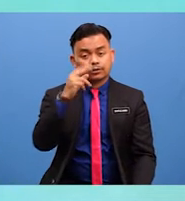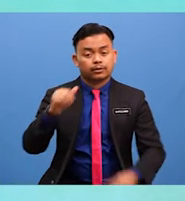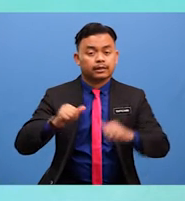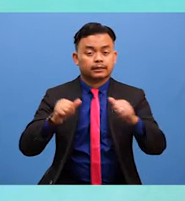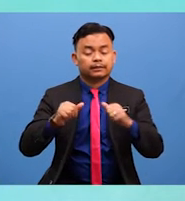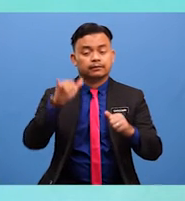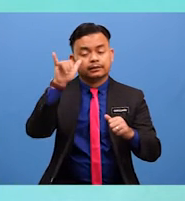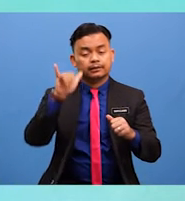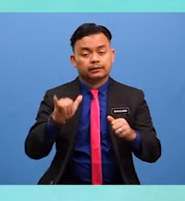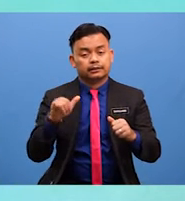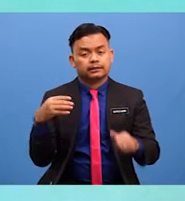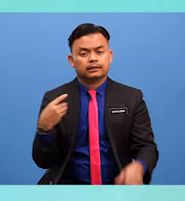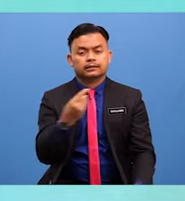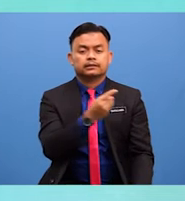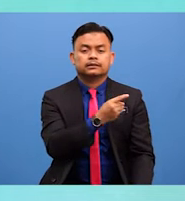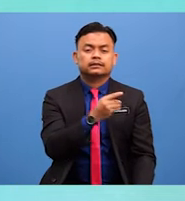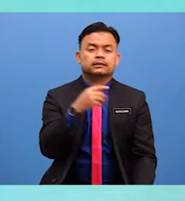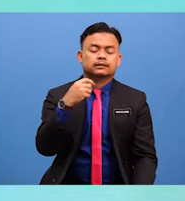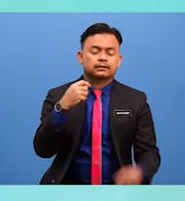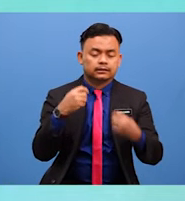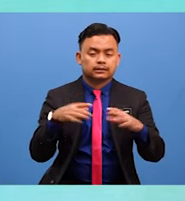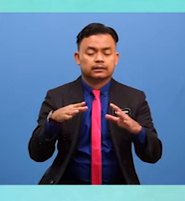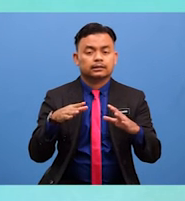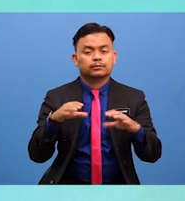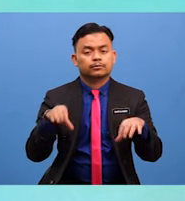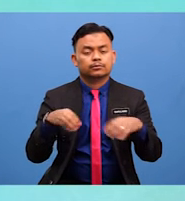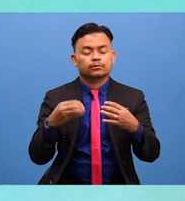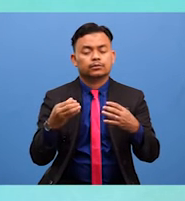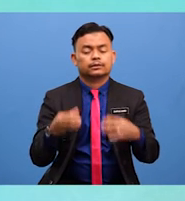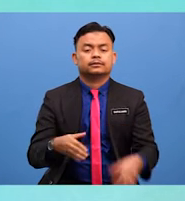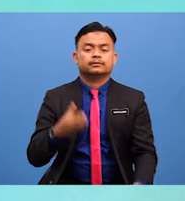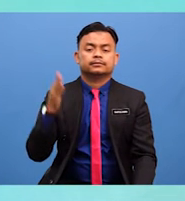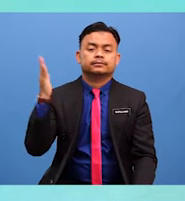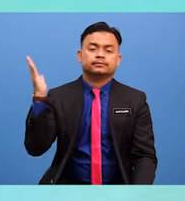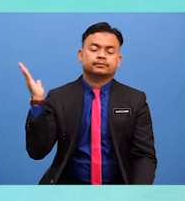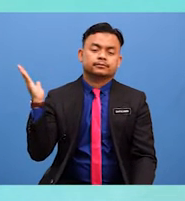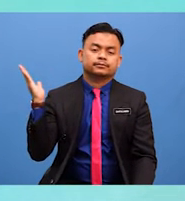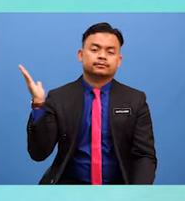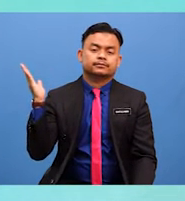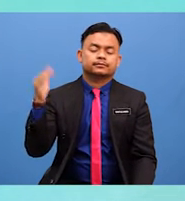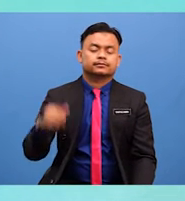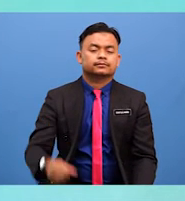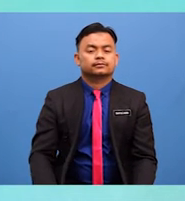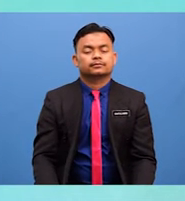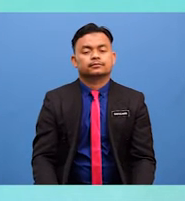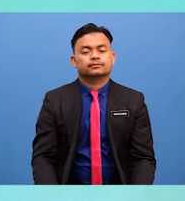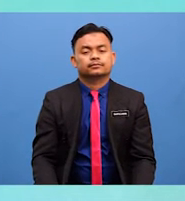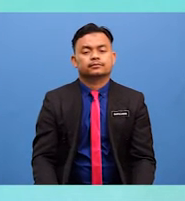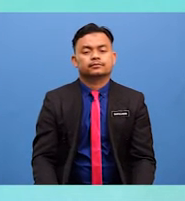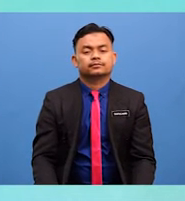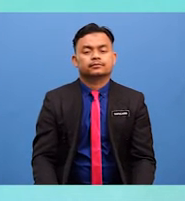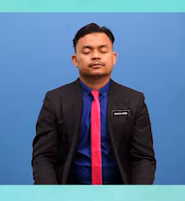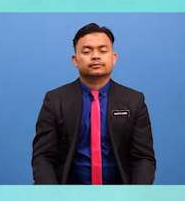activities carried out by this organization to help raise funds for an endangered animal in Malaysia.